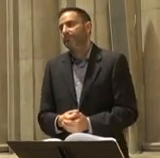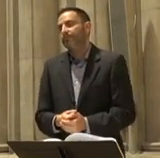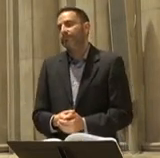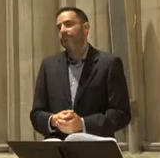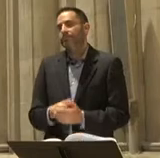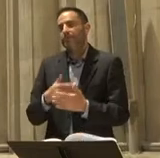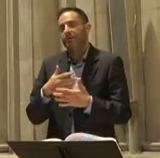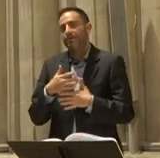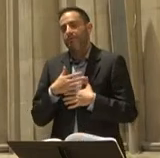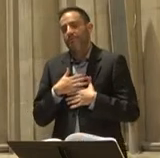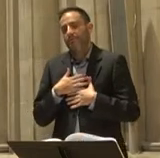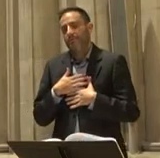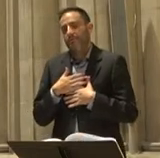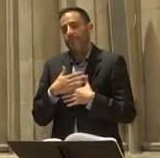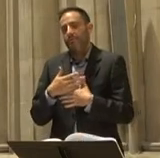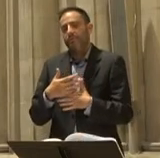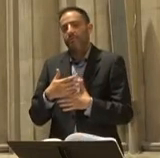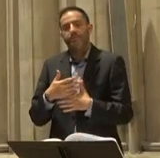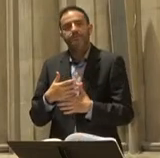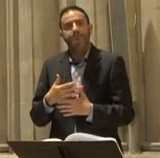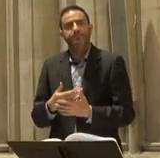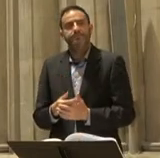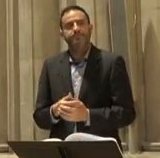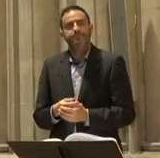Let it out slowly.